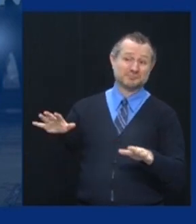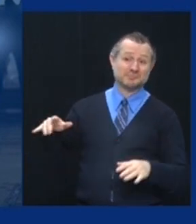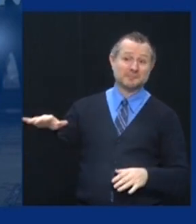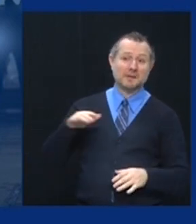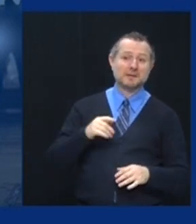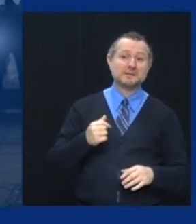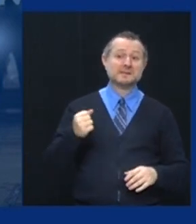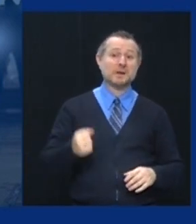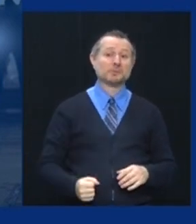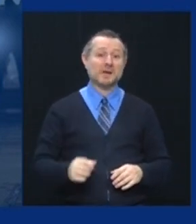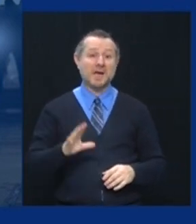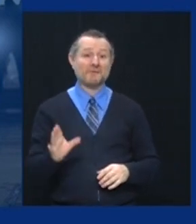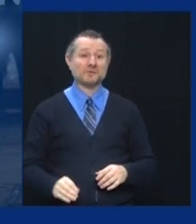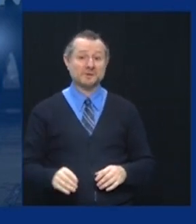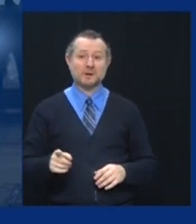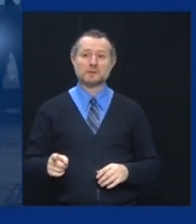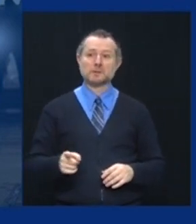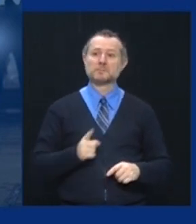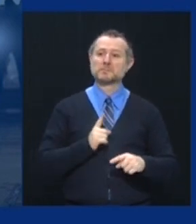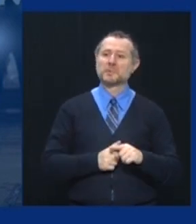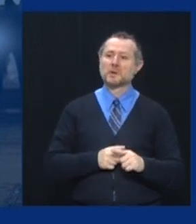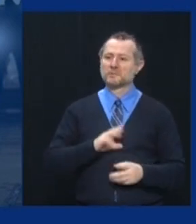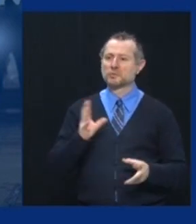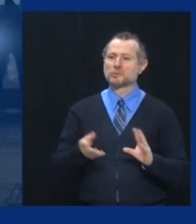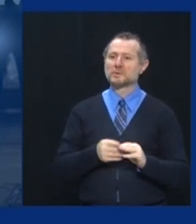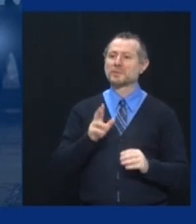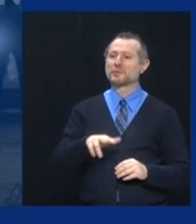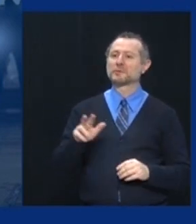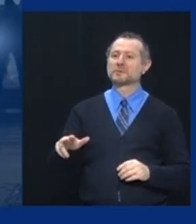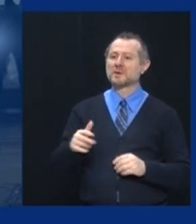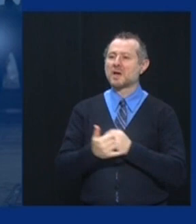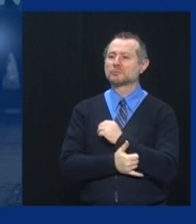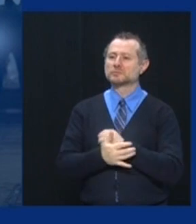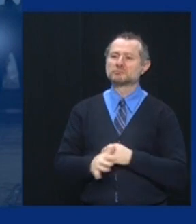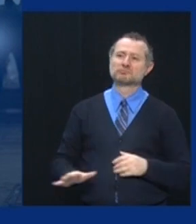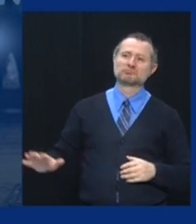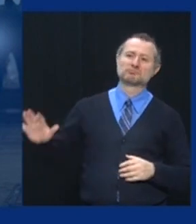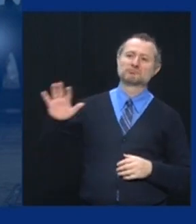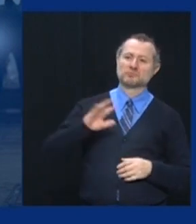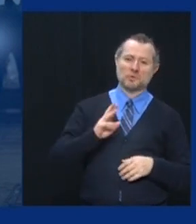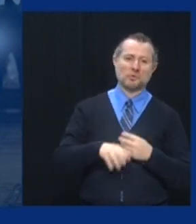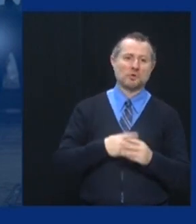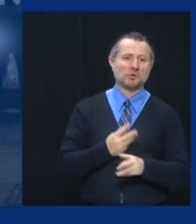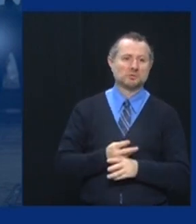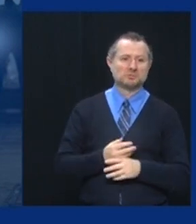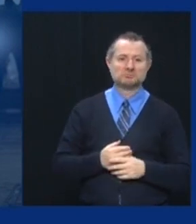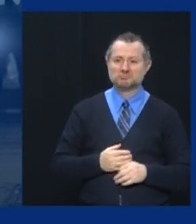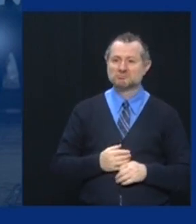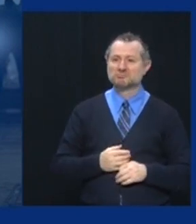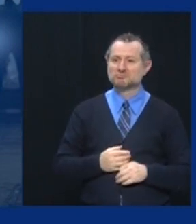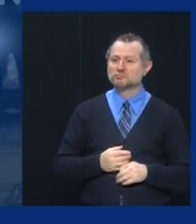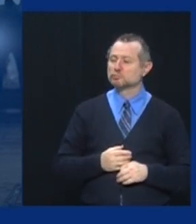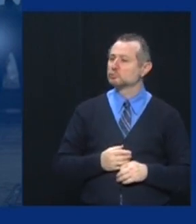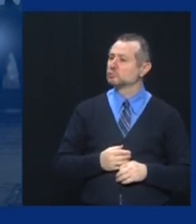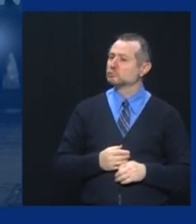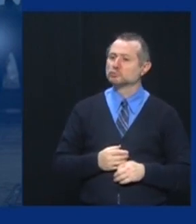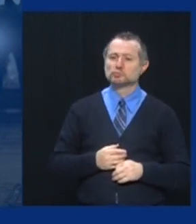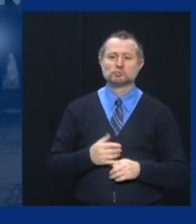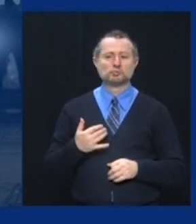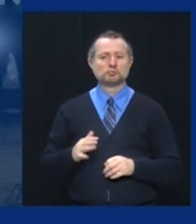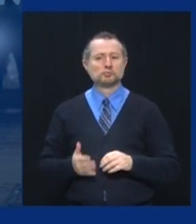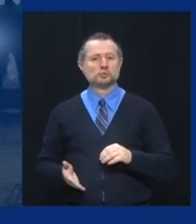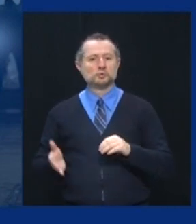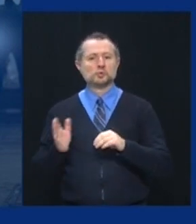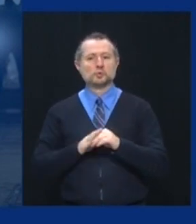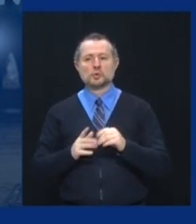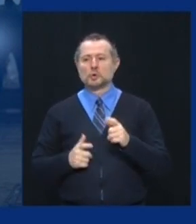it's in 33 other countries. But it dramatically increases our challenge, and we have to be aware of it. You know, this